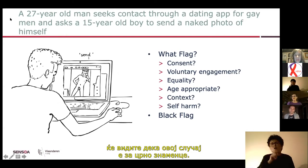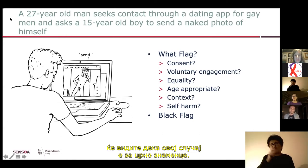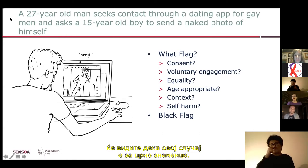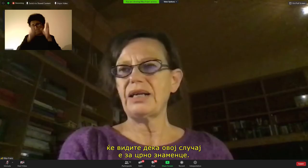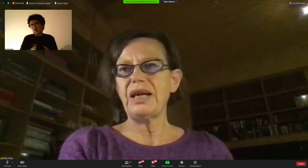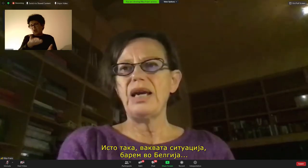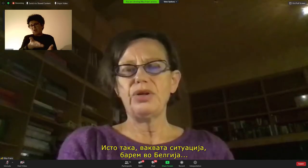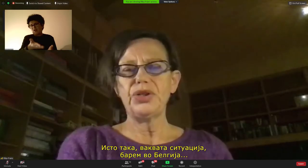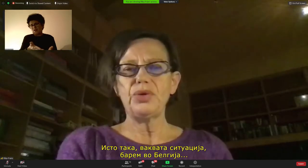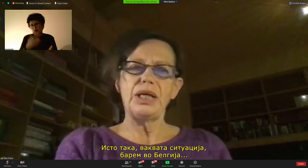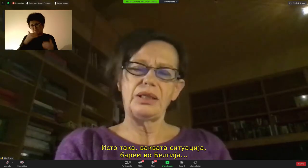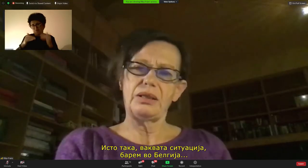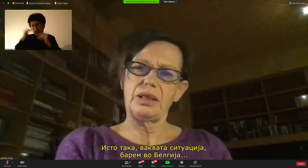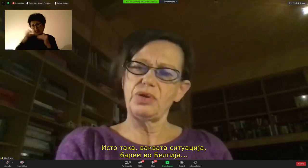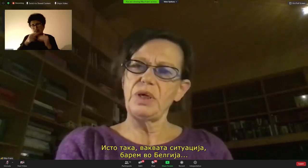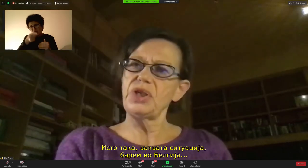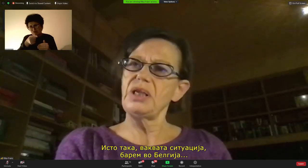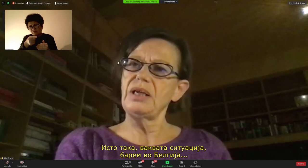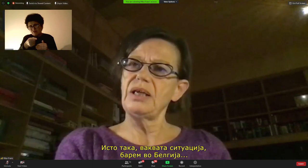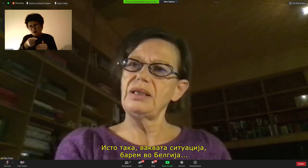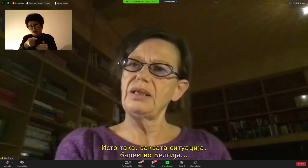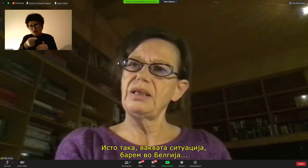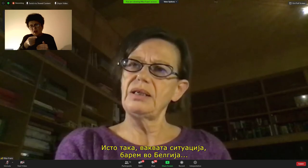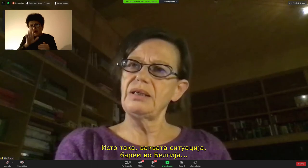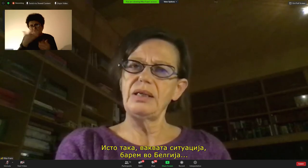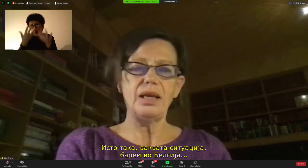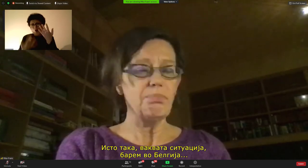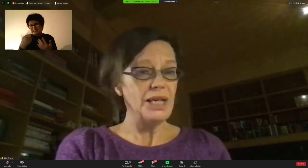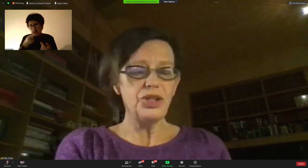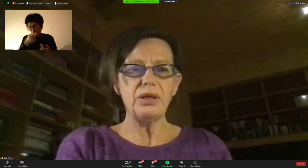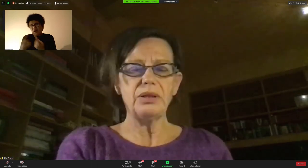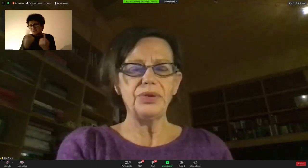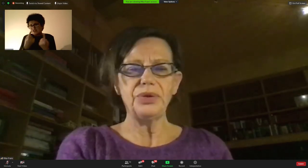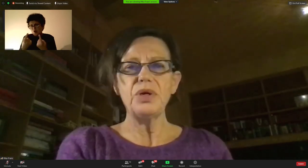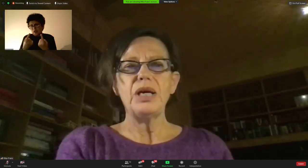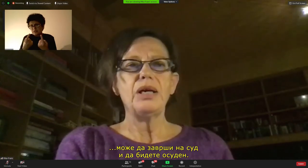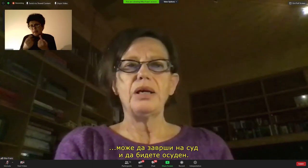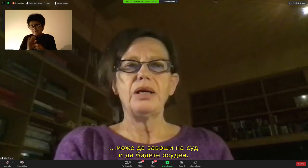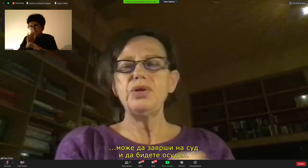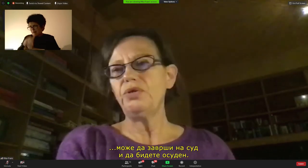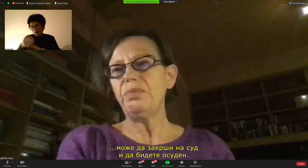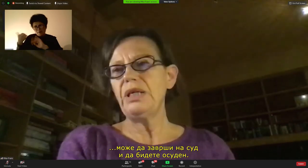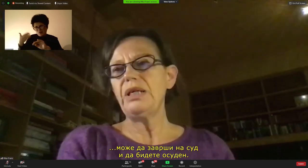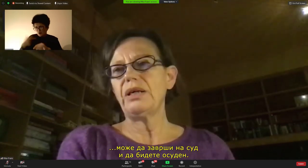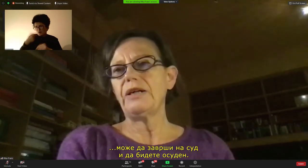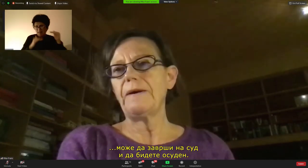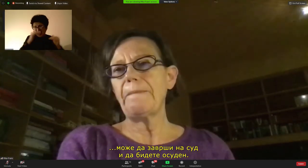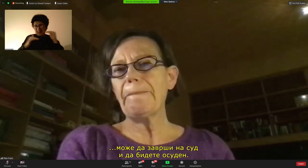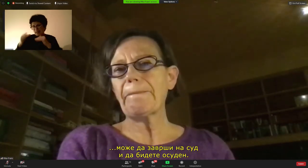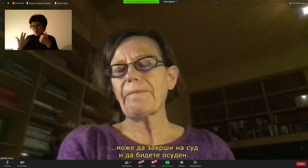black flag. And also it's a situation that in Belgium, although you could be